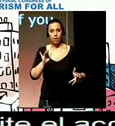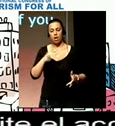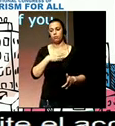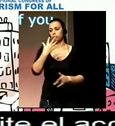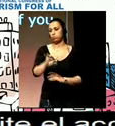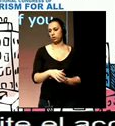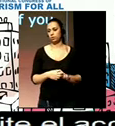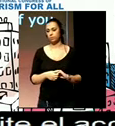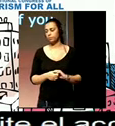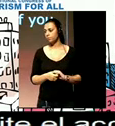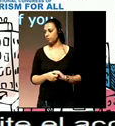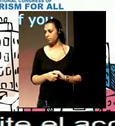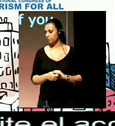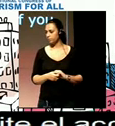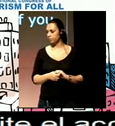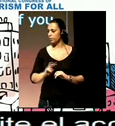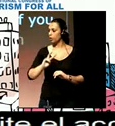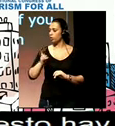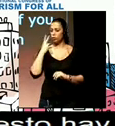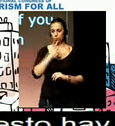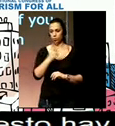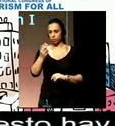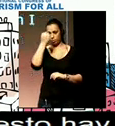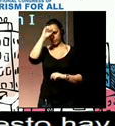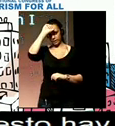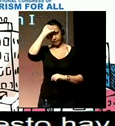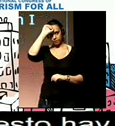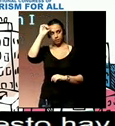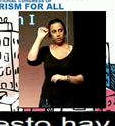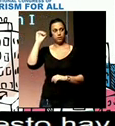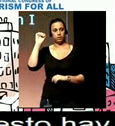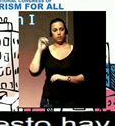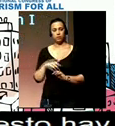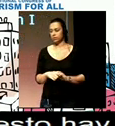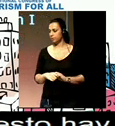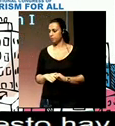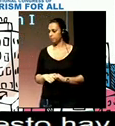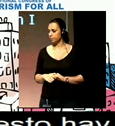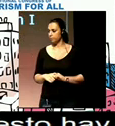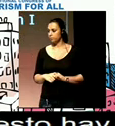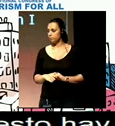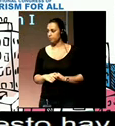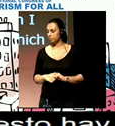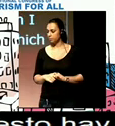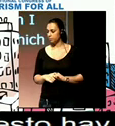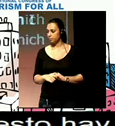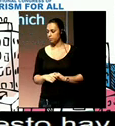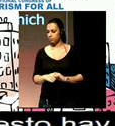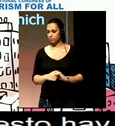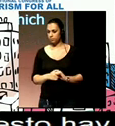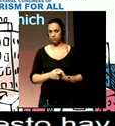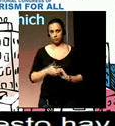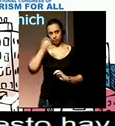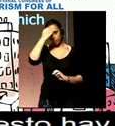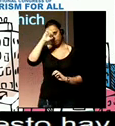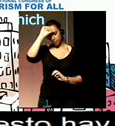show because of the use of technology here, which has, in fact, it may be difficult for you to understand what's